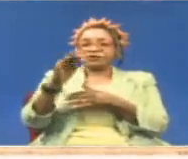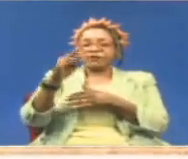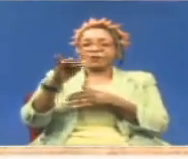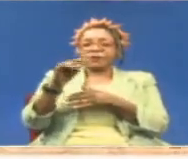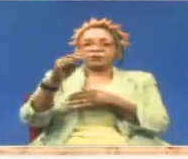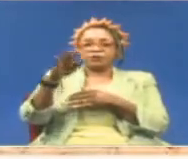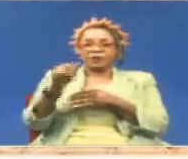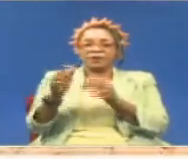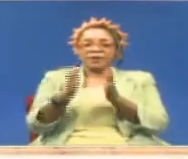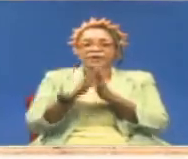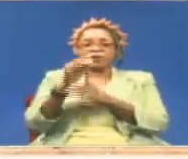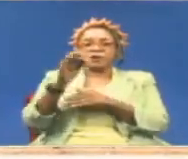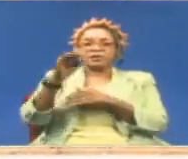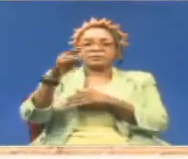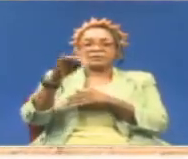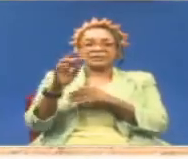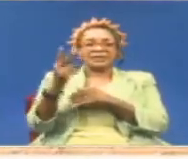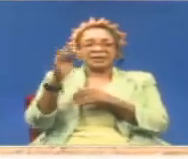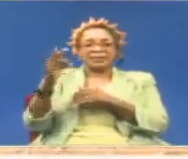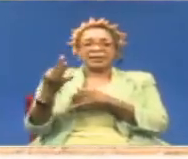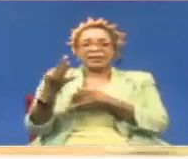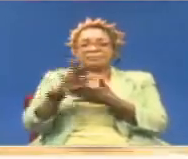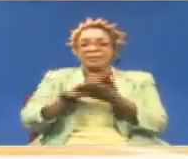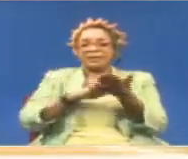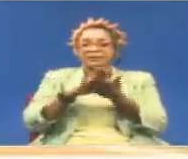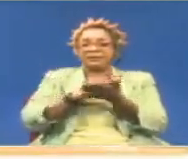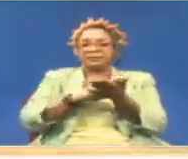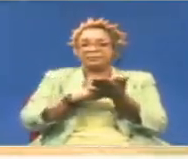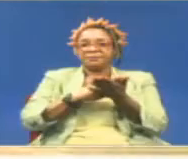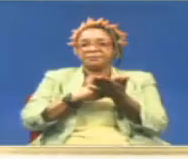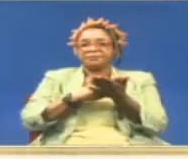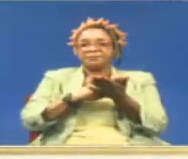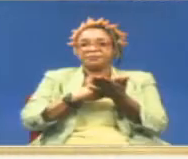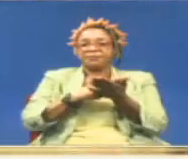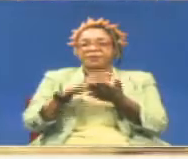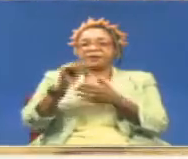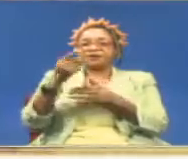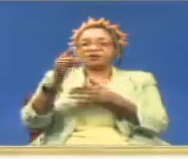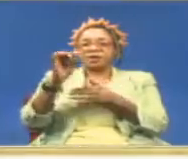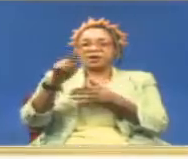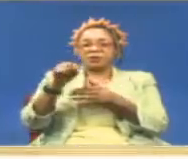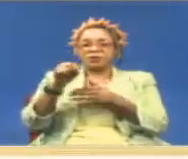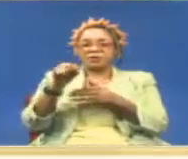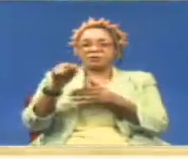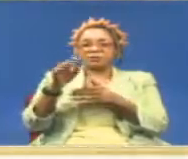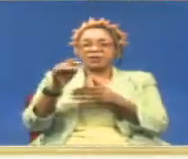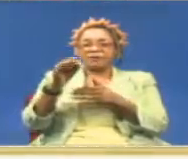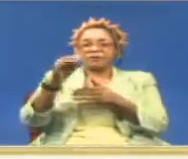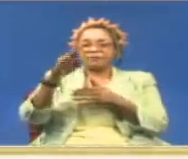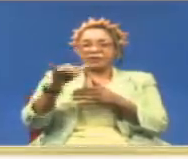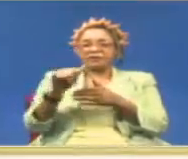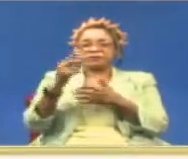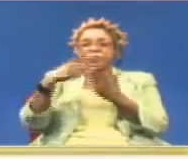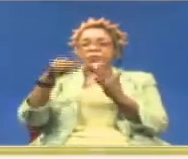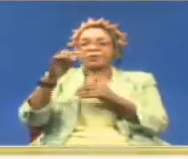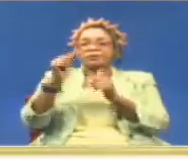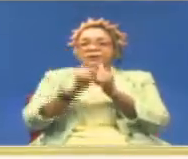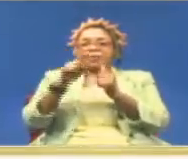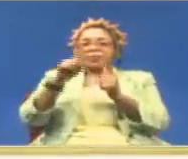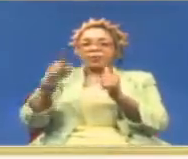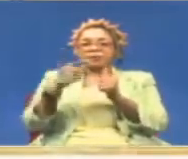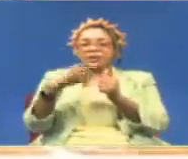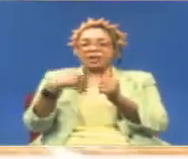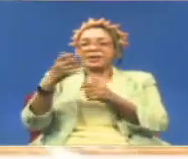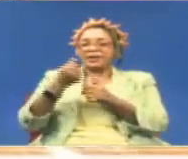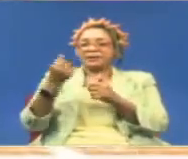and Onesmus Cheruiyot in second and third places, respectively. Meanwhile, Sharon Jemutich from Rift Valley won the 10,000 meters race in the